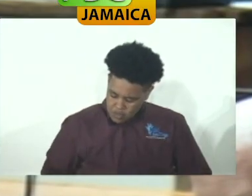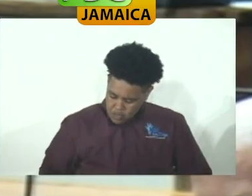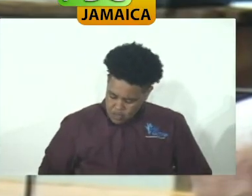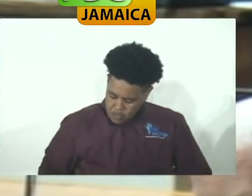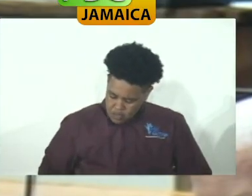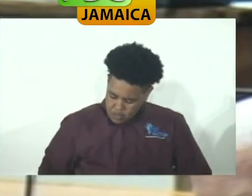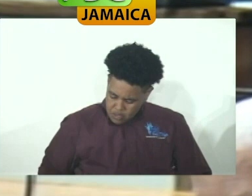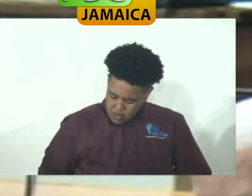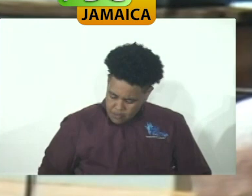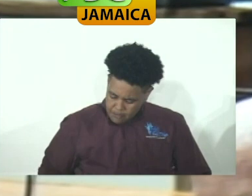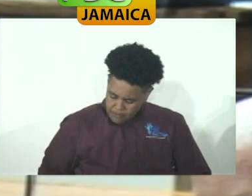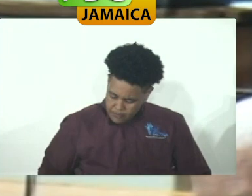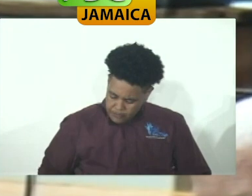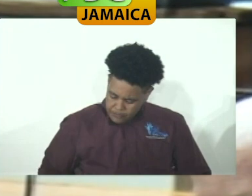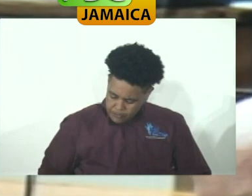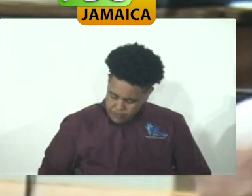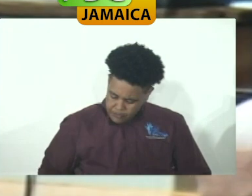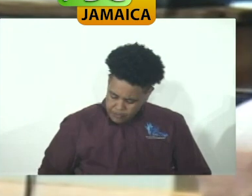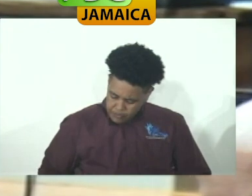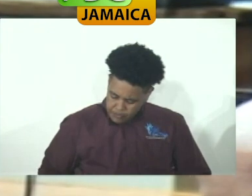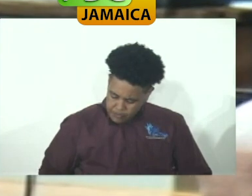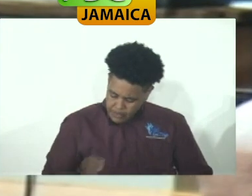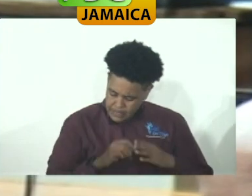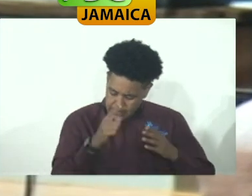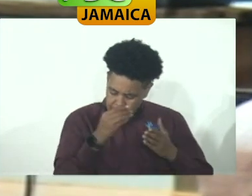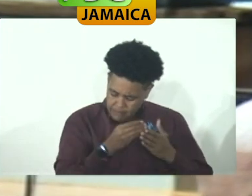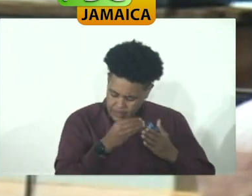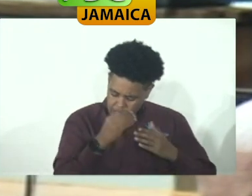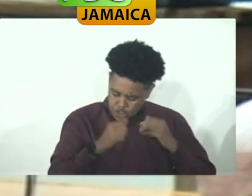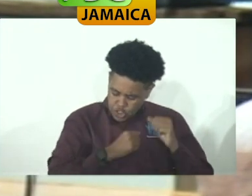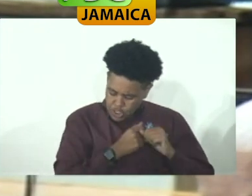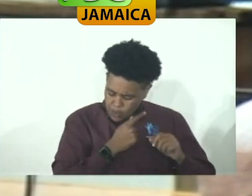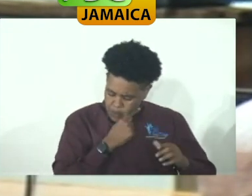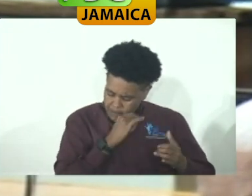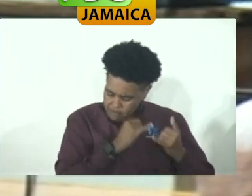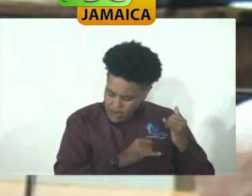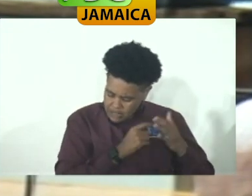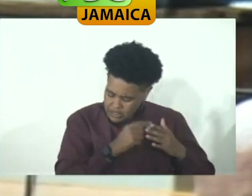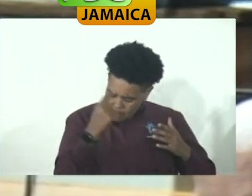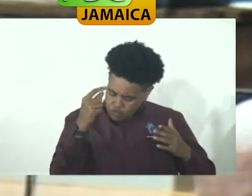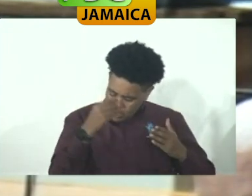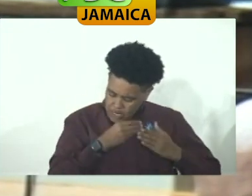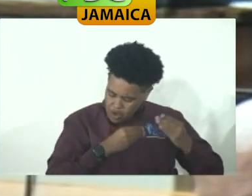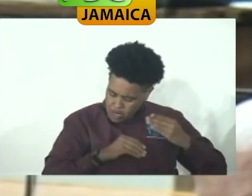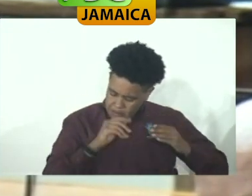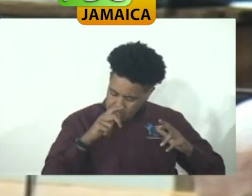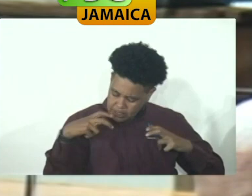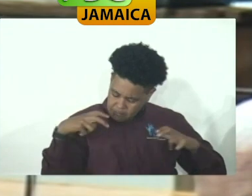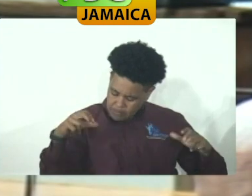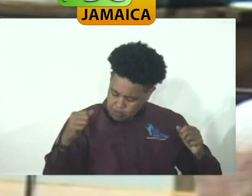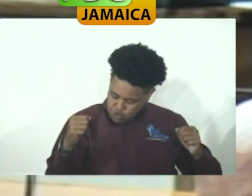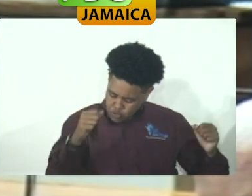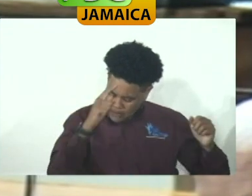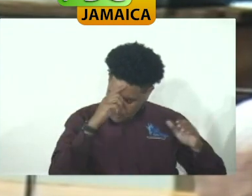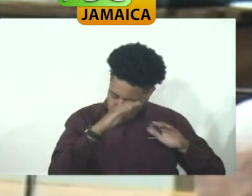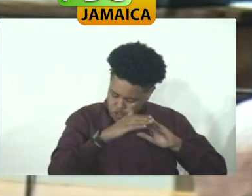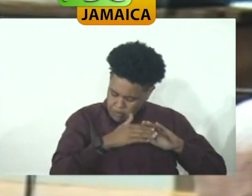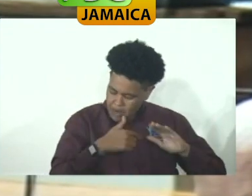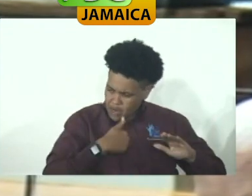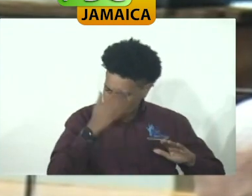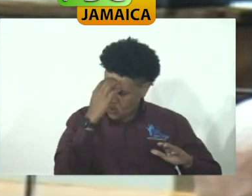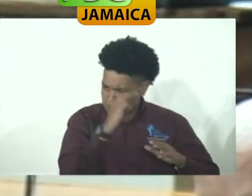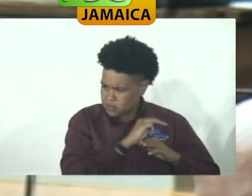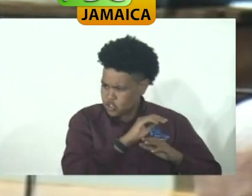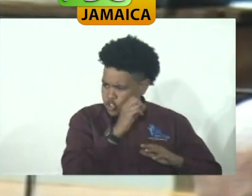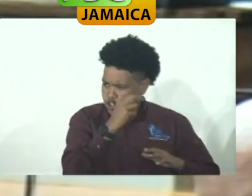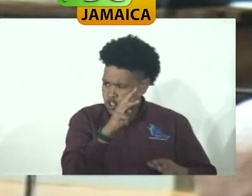year, we will finalize the green economy investment strategy for Jamaica. I know that Minister Shaw will be happy